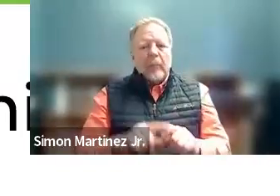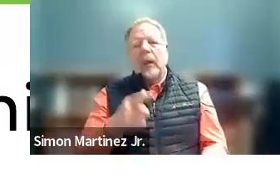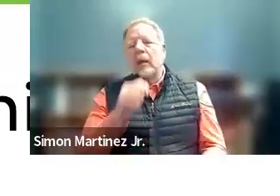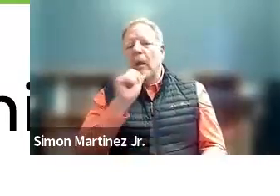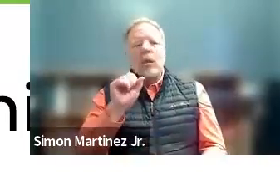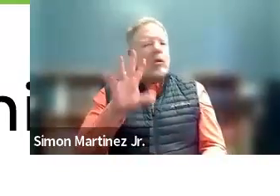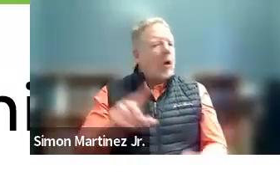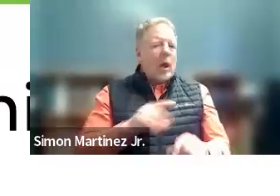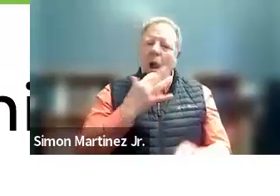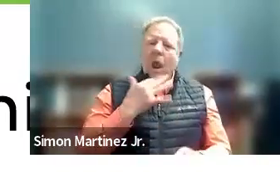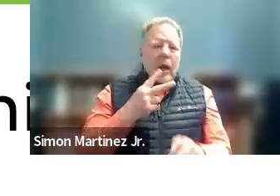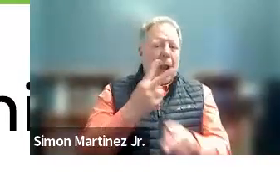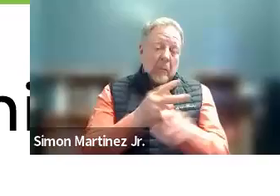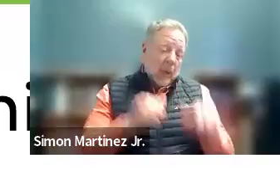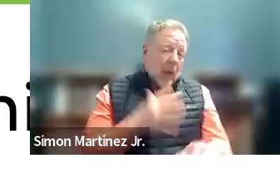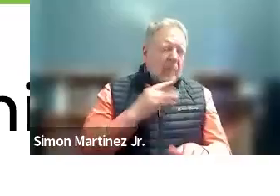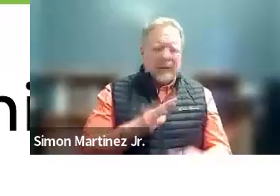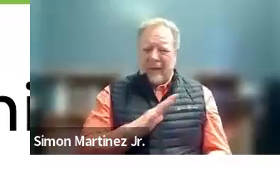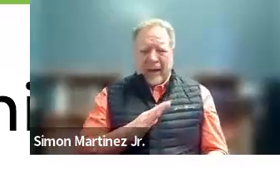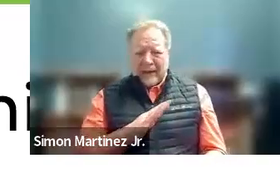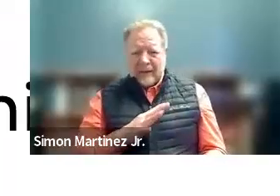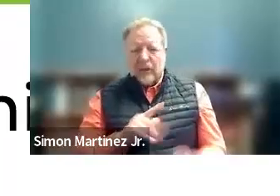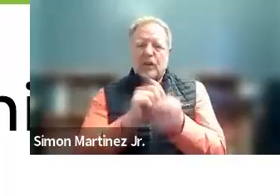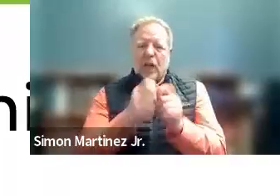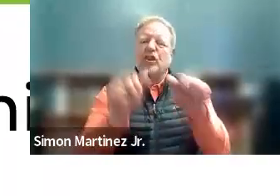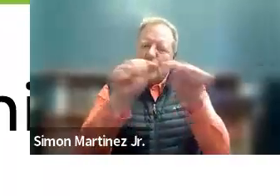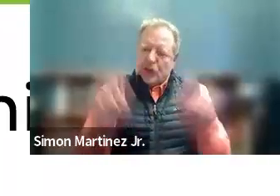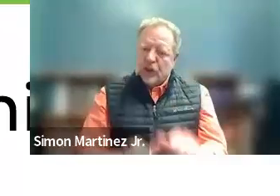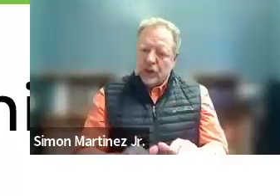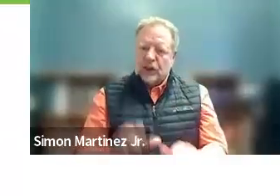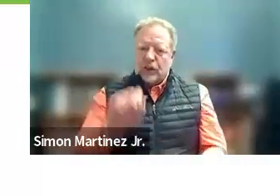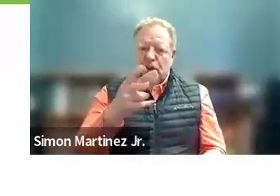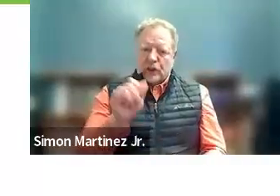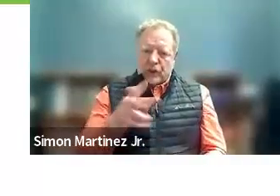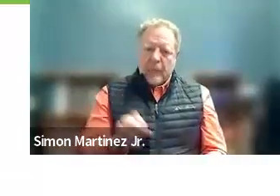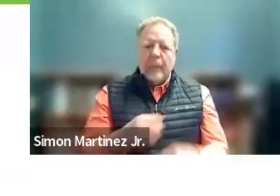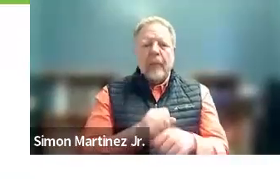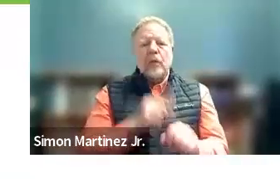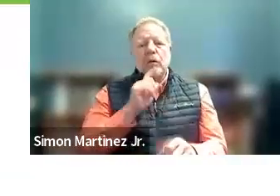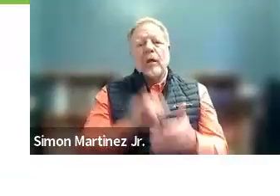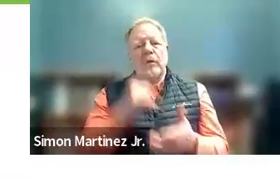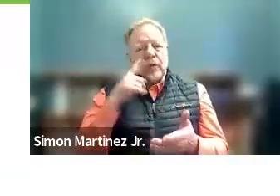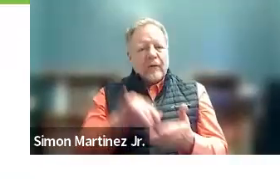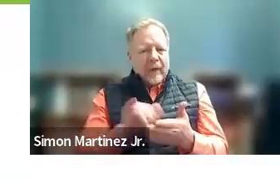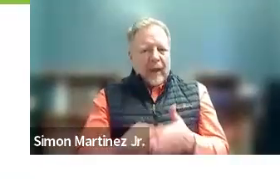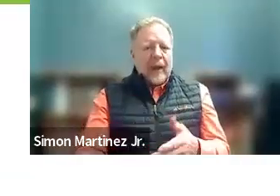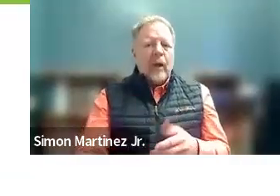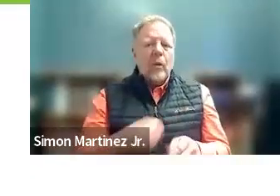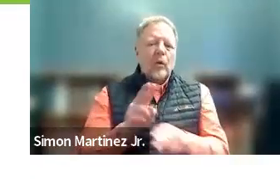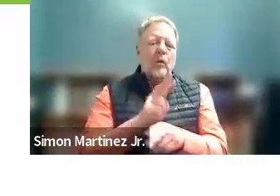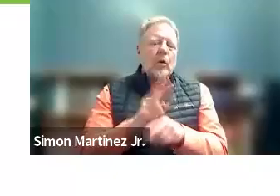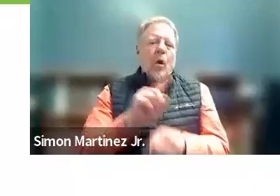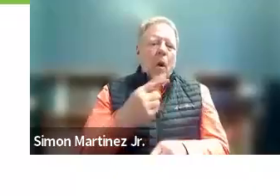out the color, that's good, right? So we just want to make sure that we just, that we check for that and that we aren't using